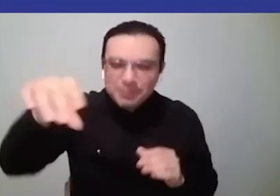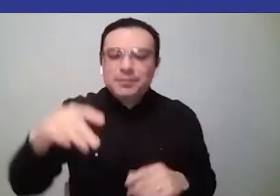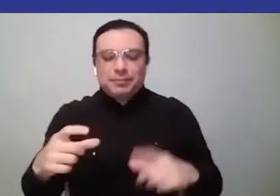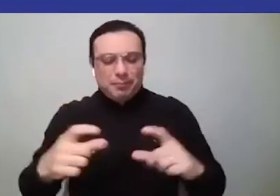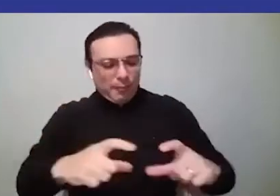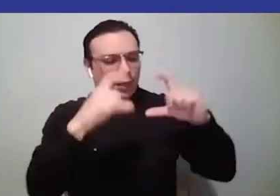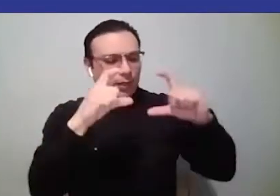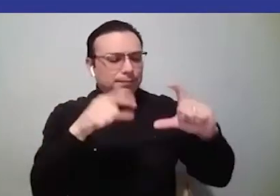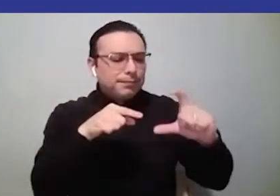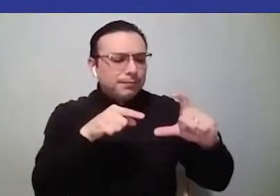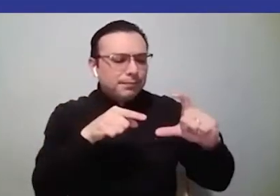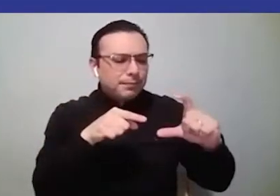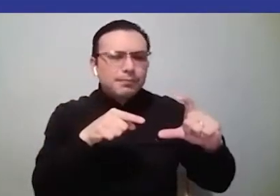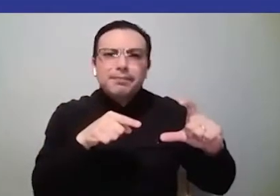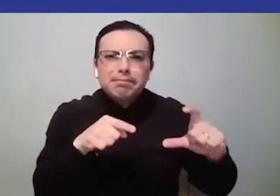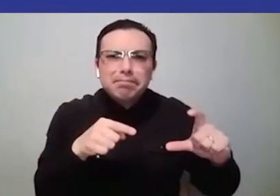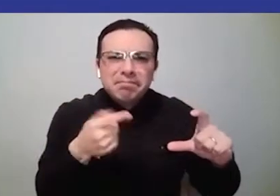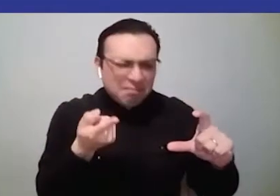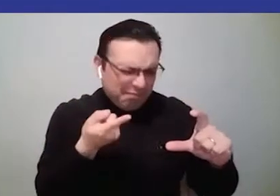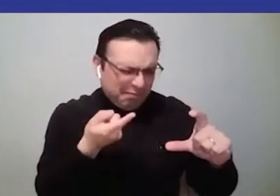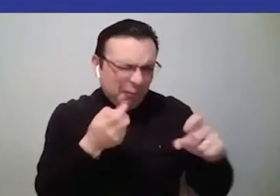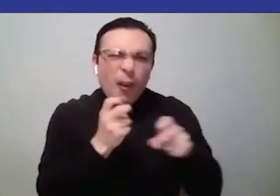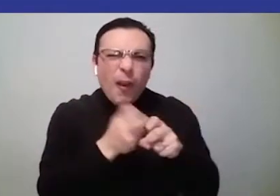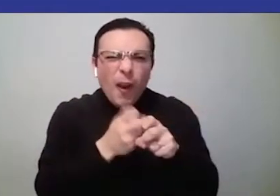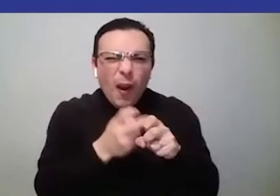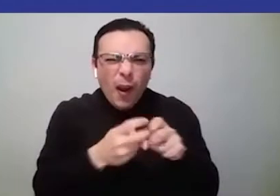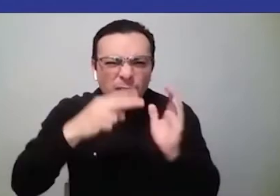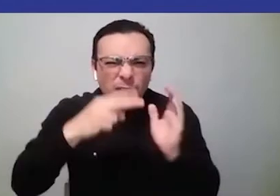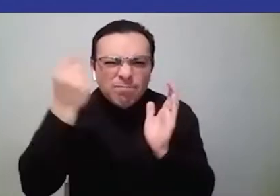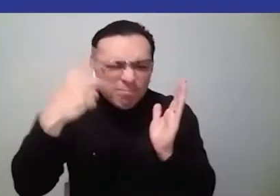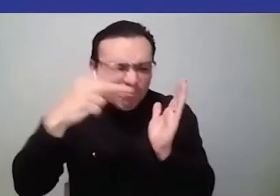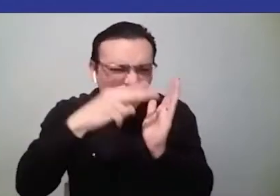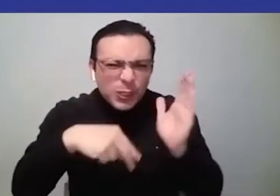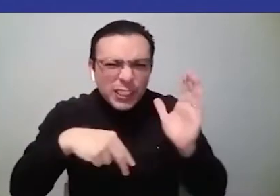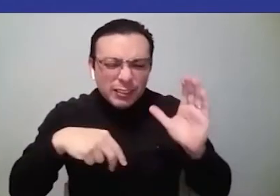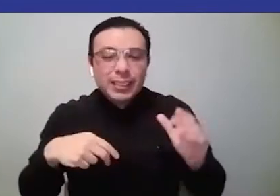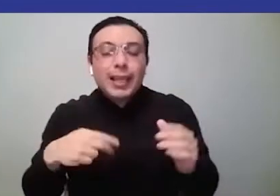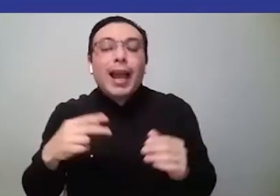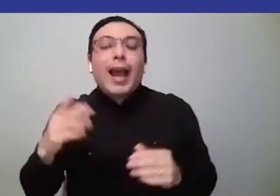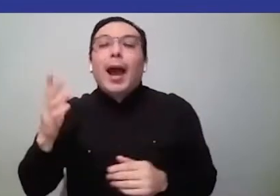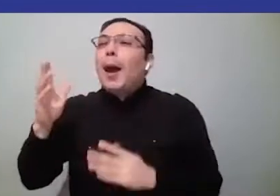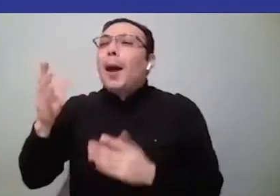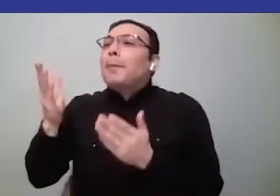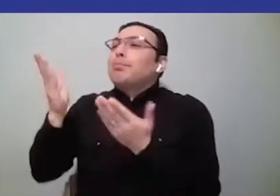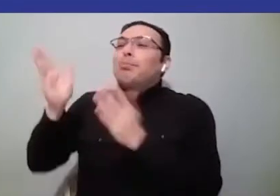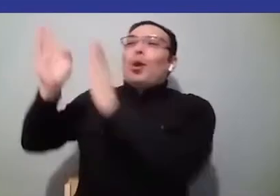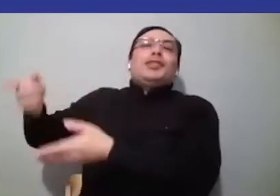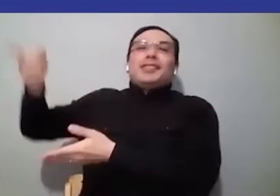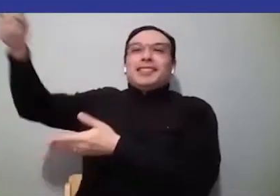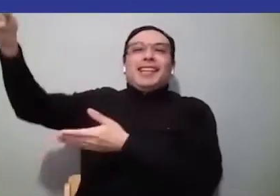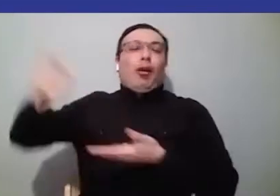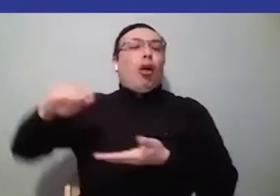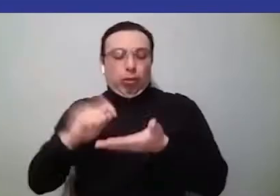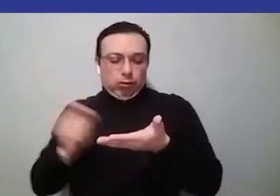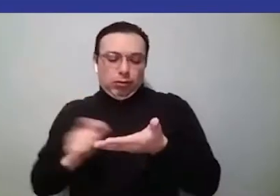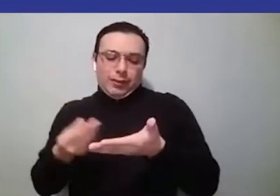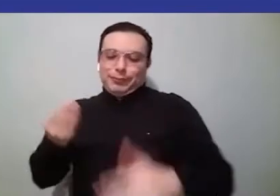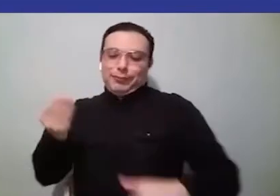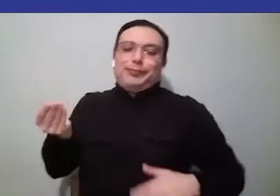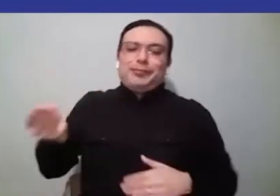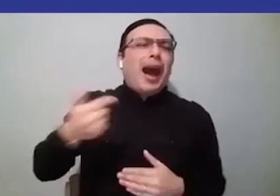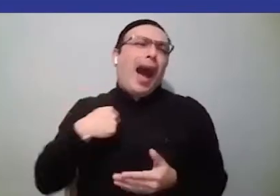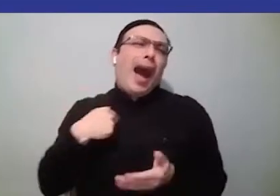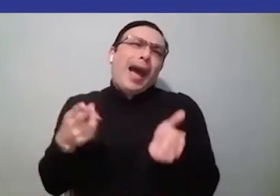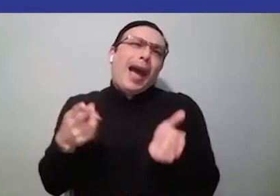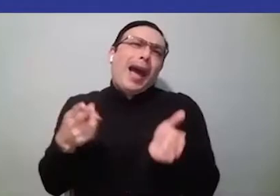people would just record these cassettes and then just scribble on them, not thinking that anyone would ever listen to them or that they might relabel them later more